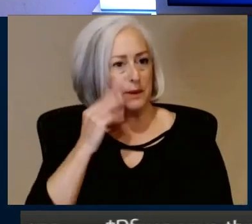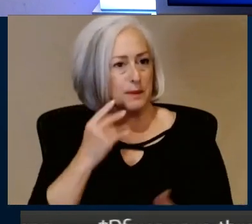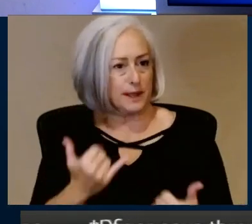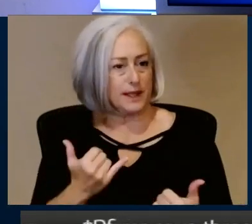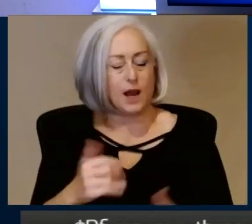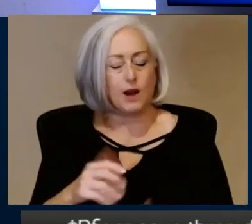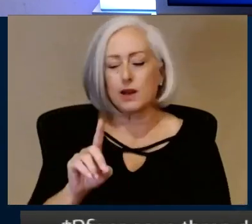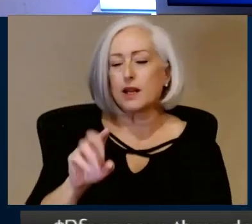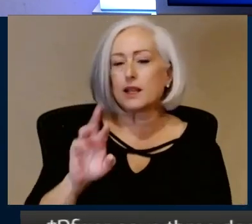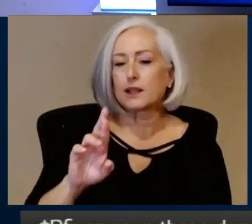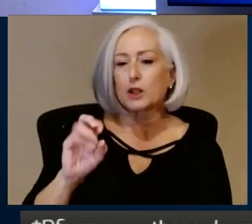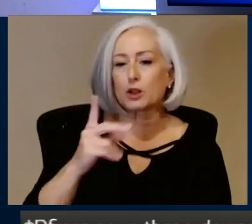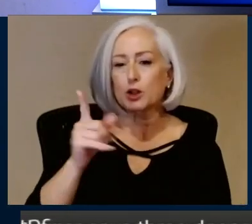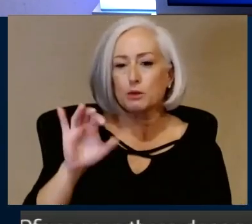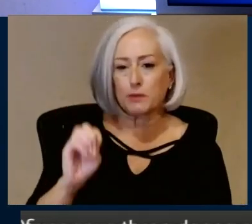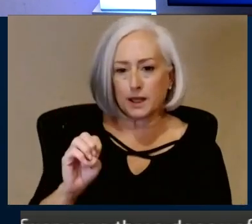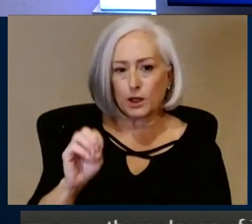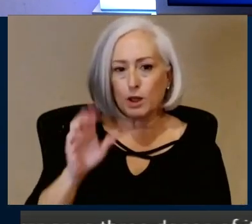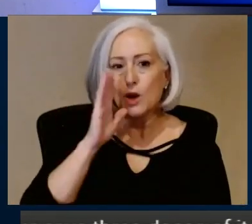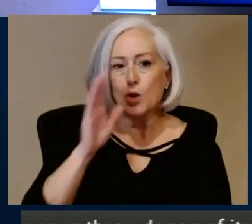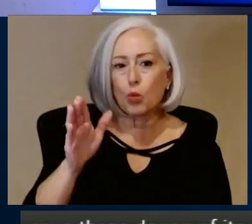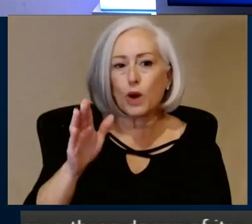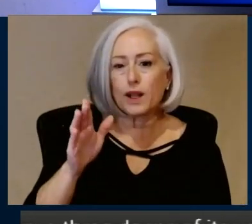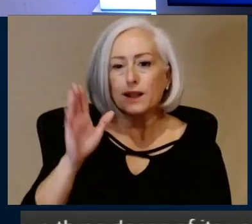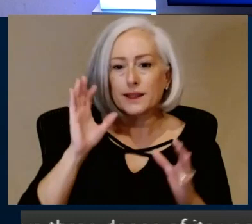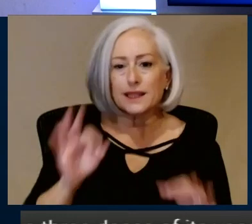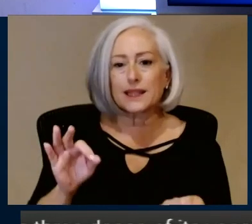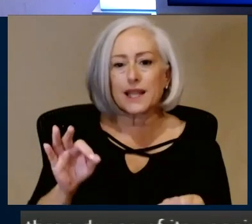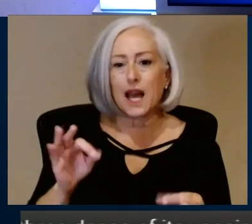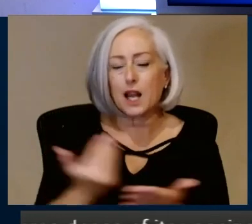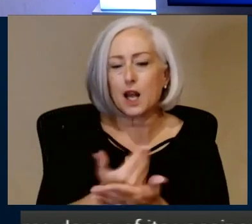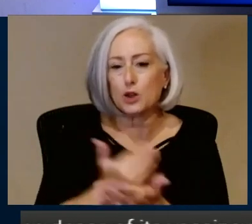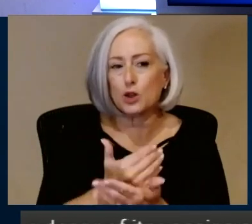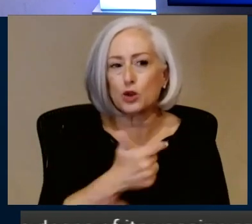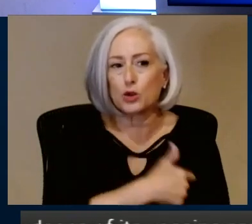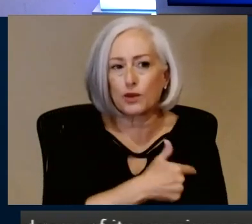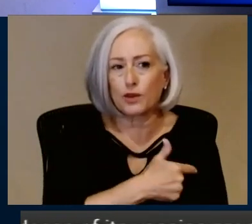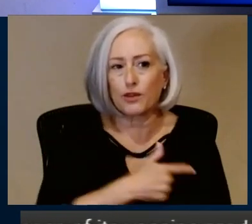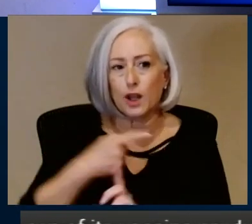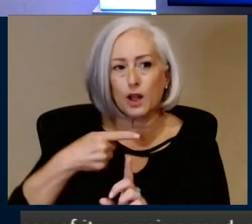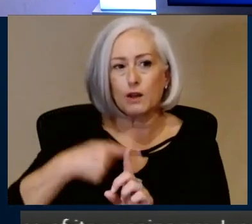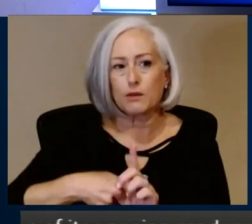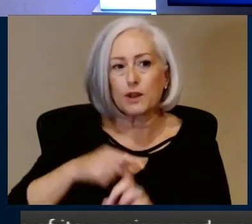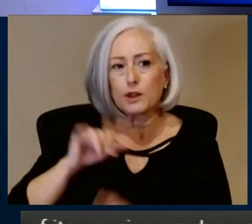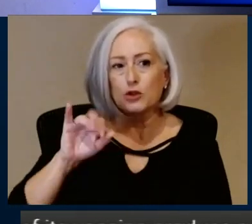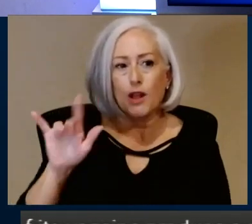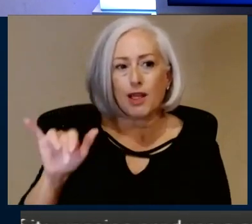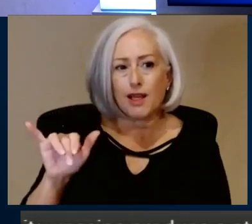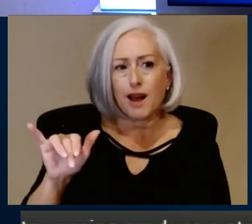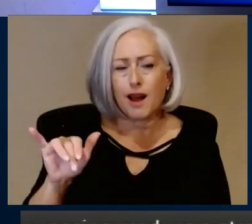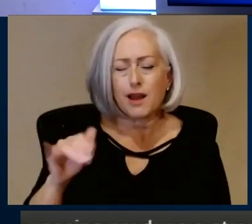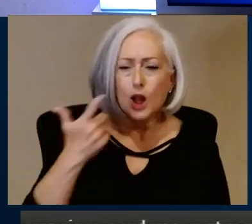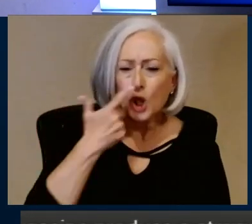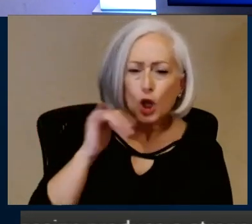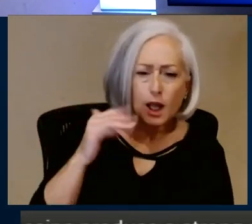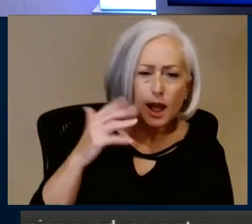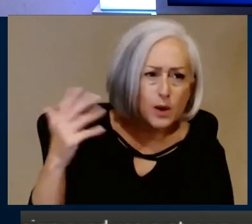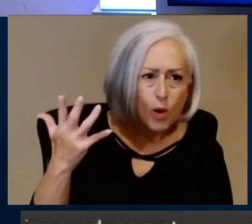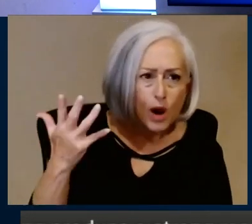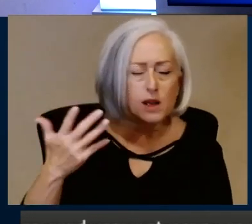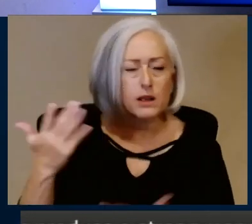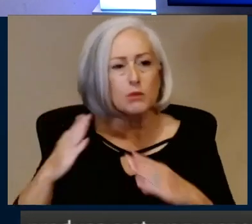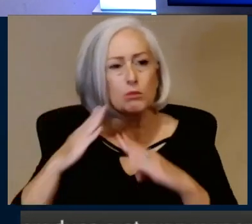new COVID-19 vaccine design in early July. What will that look like? What is the protection against